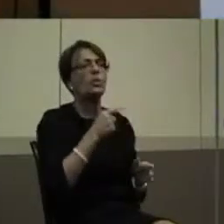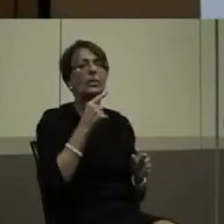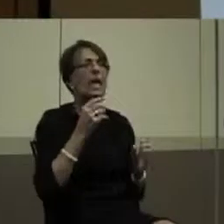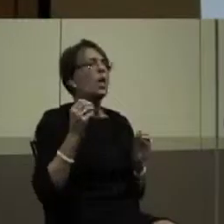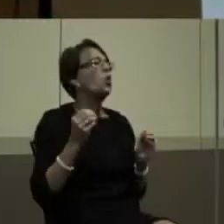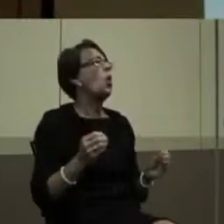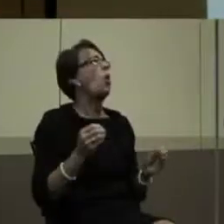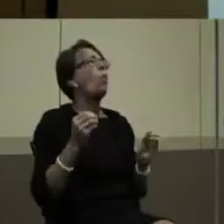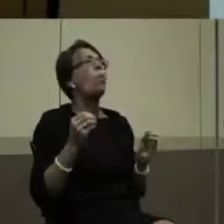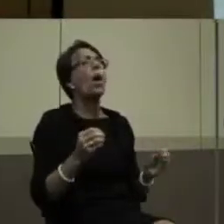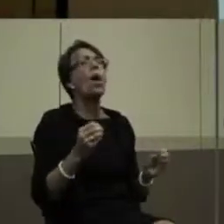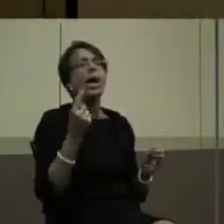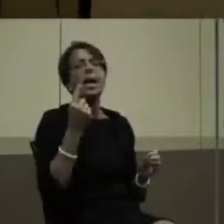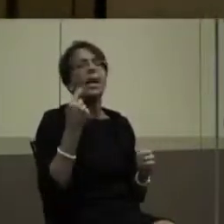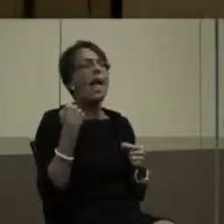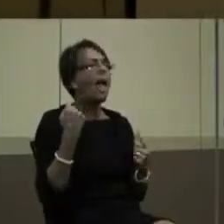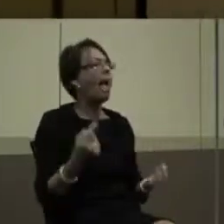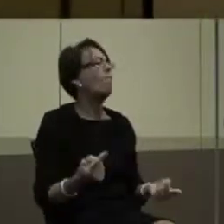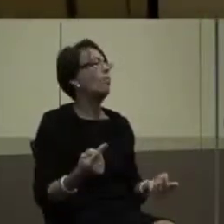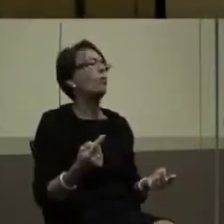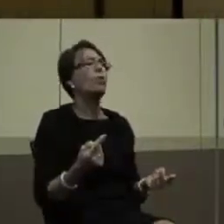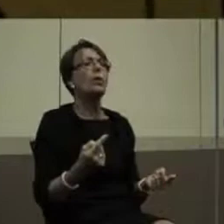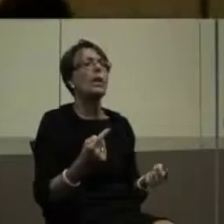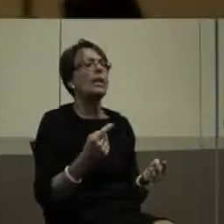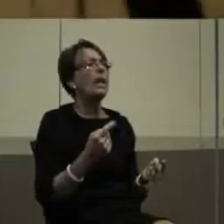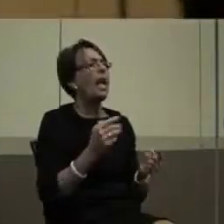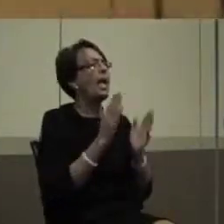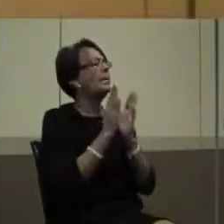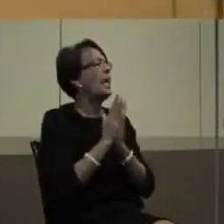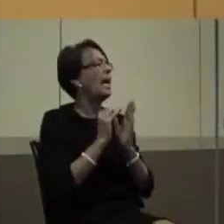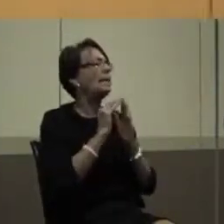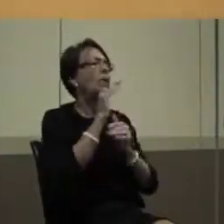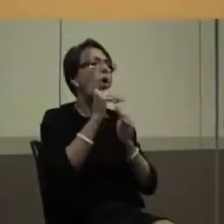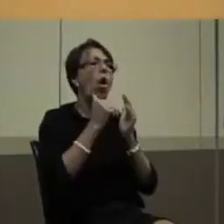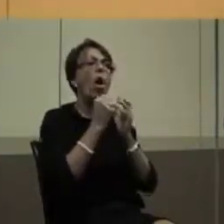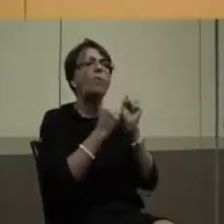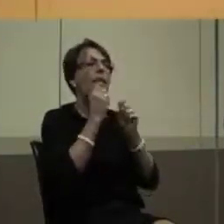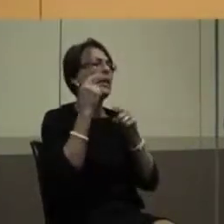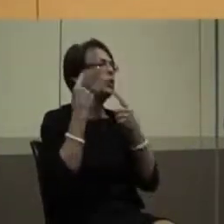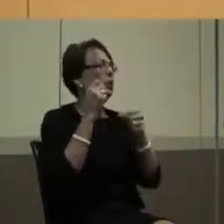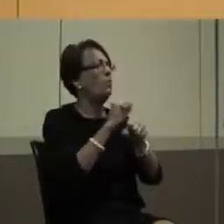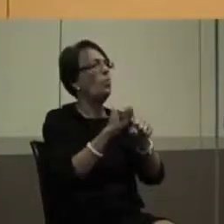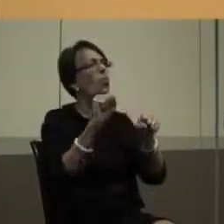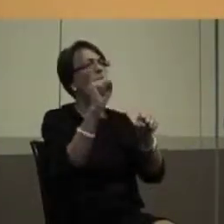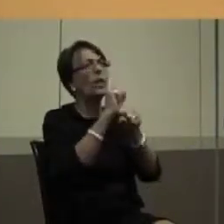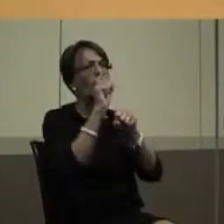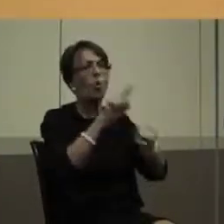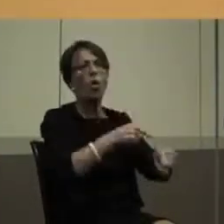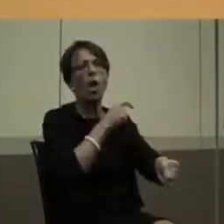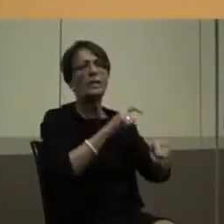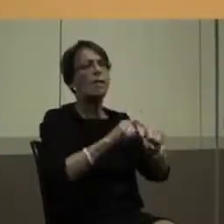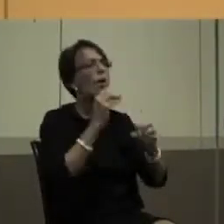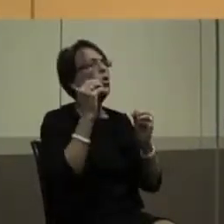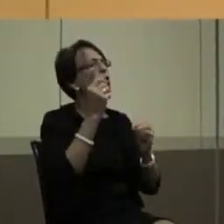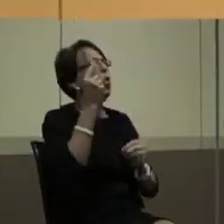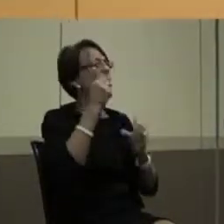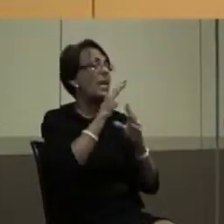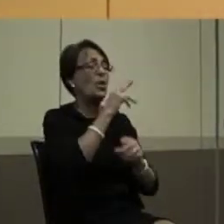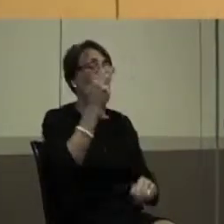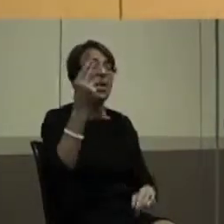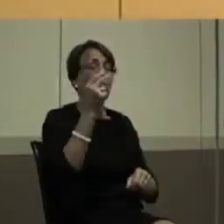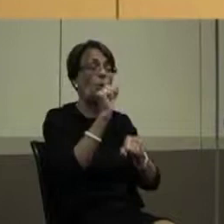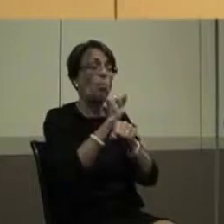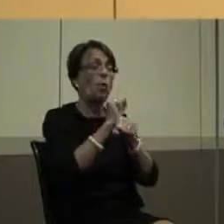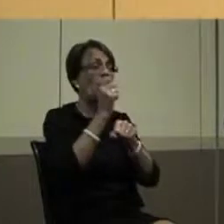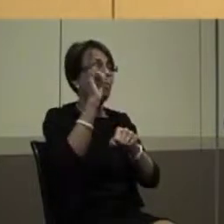ever has asked in all the years, and she had been working for a really long time, no one had ever in her history of working for the school